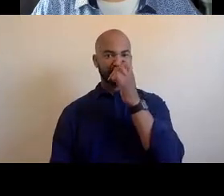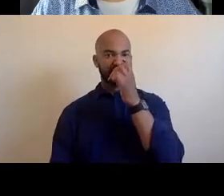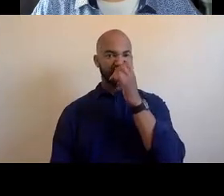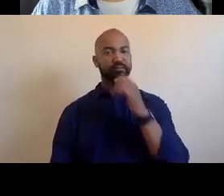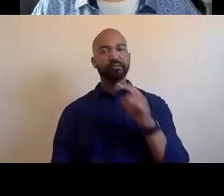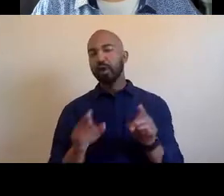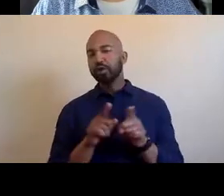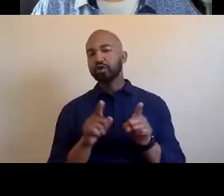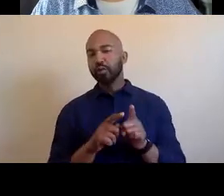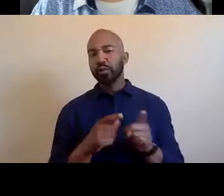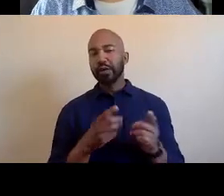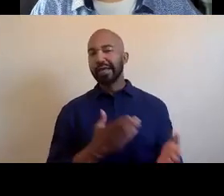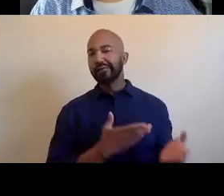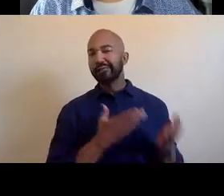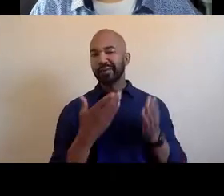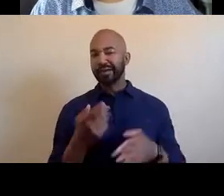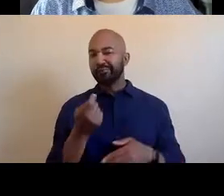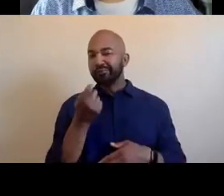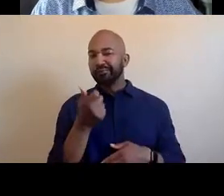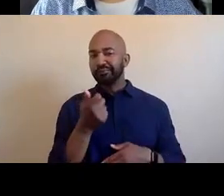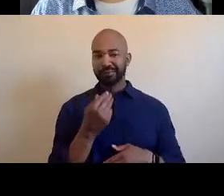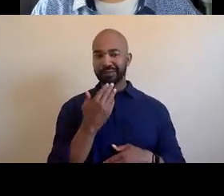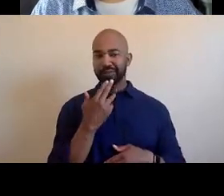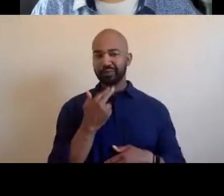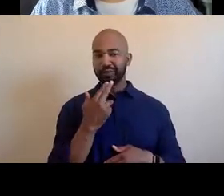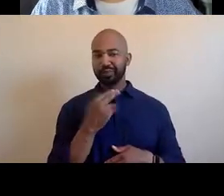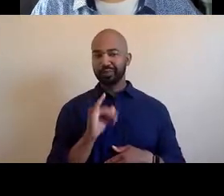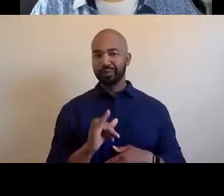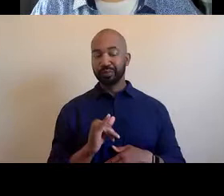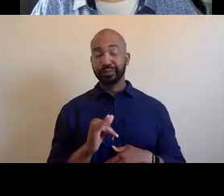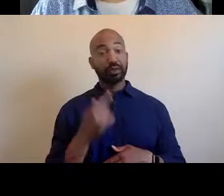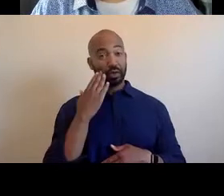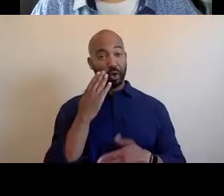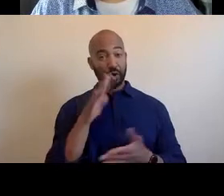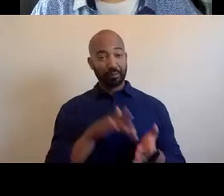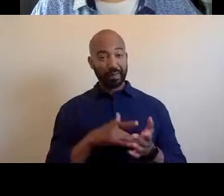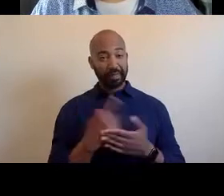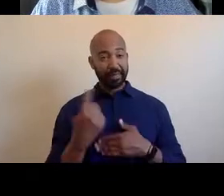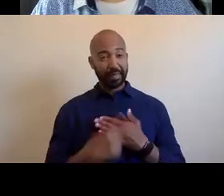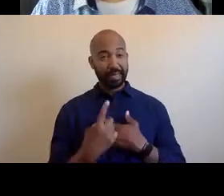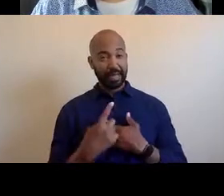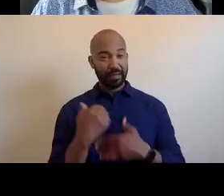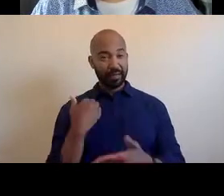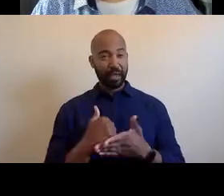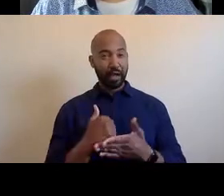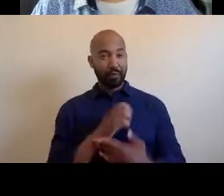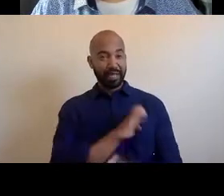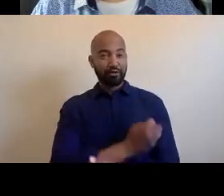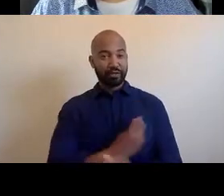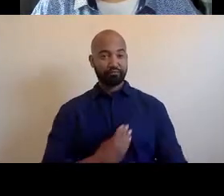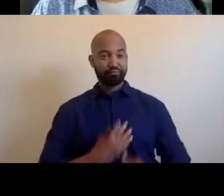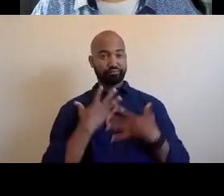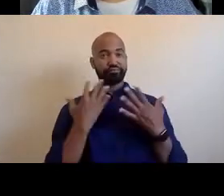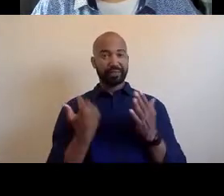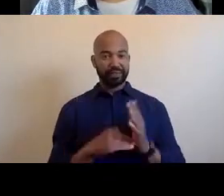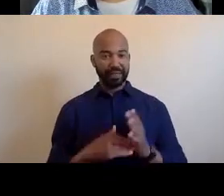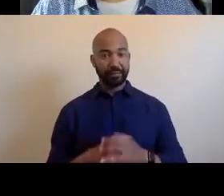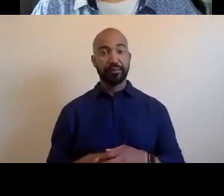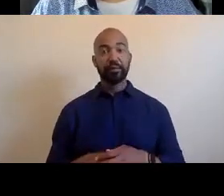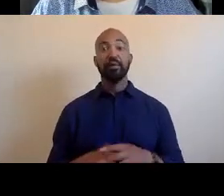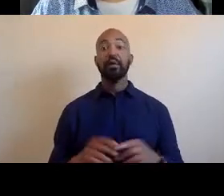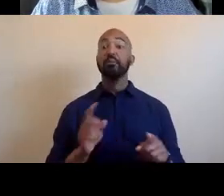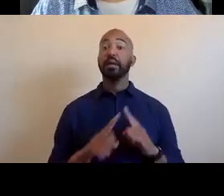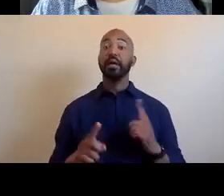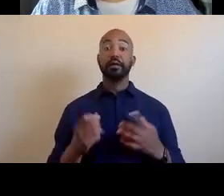dessert or something just in the middle of the day. It helps get those, that energy going. But consider using